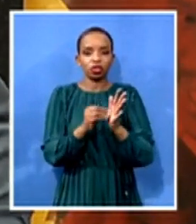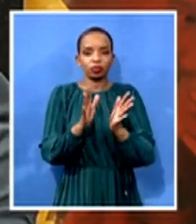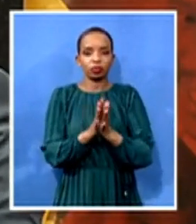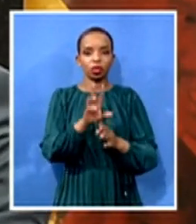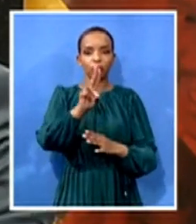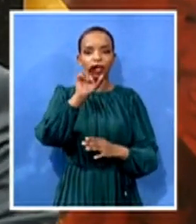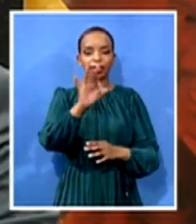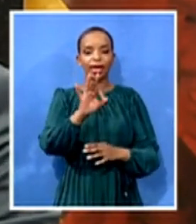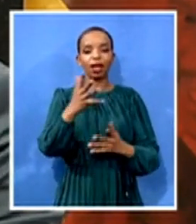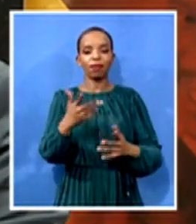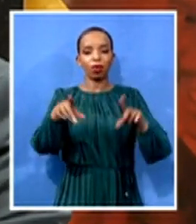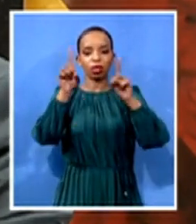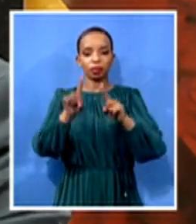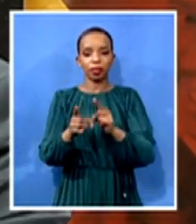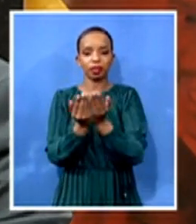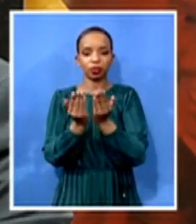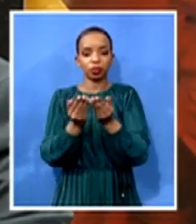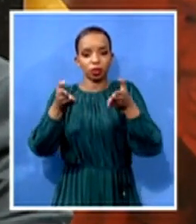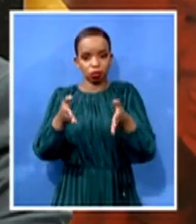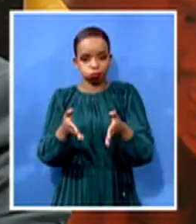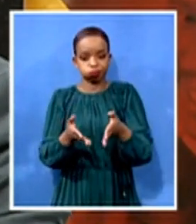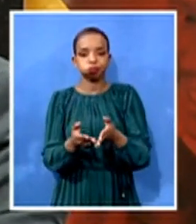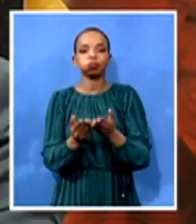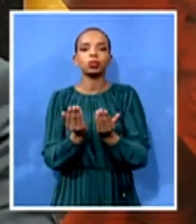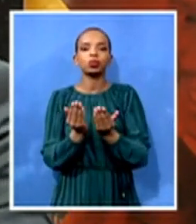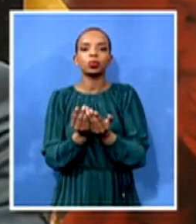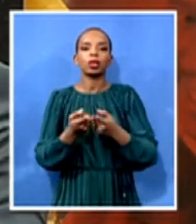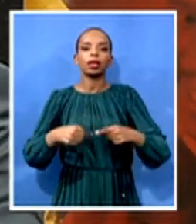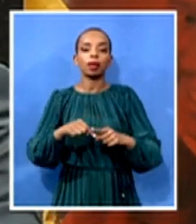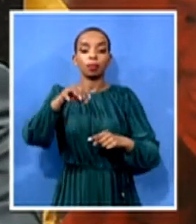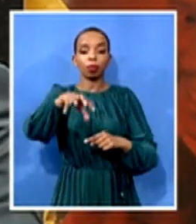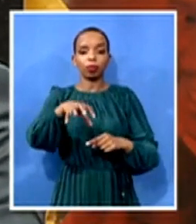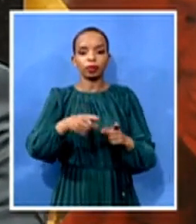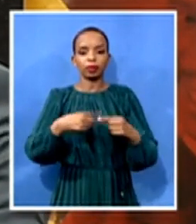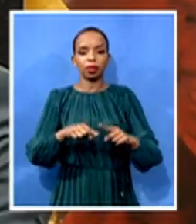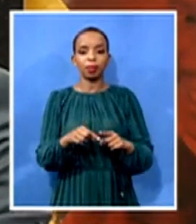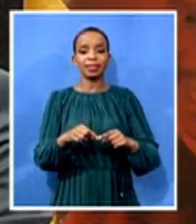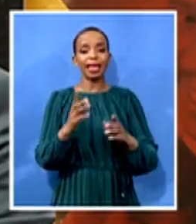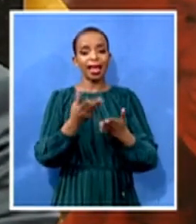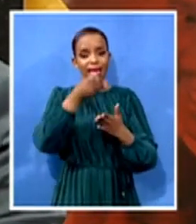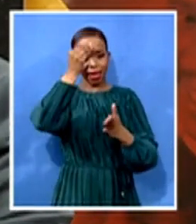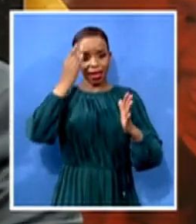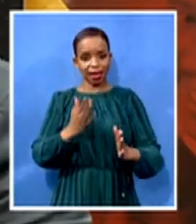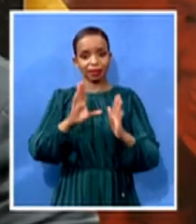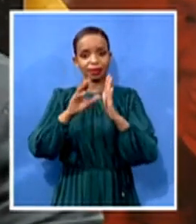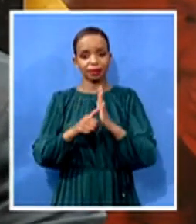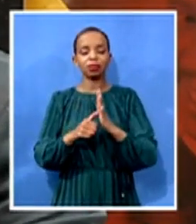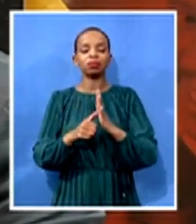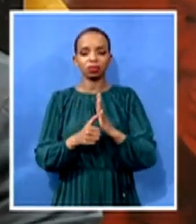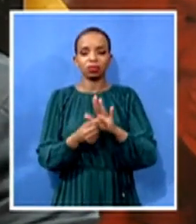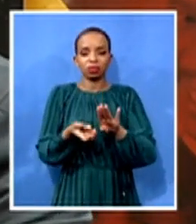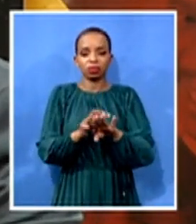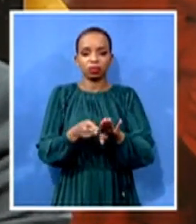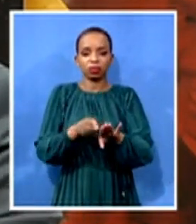province to transport our learners with special needs. These buses were converted to suit the needs of the learners.